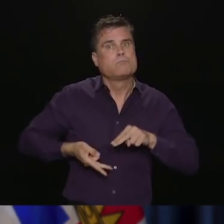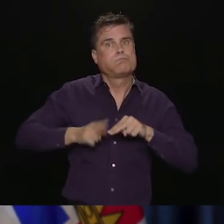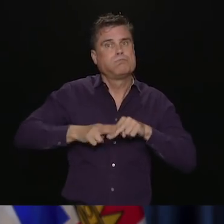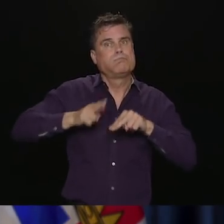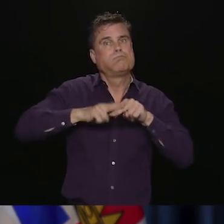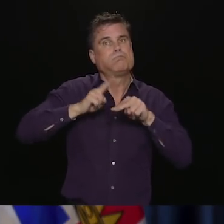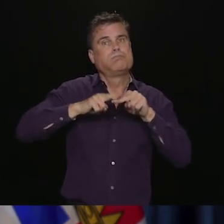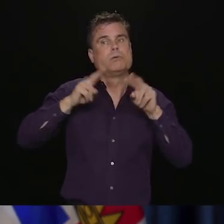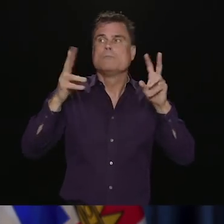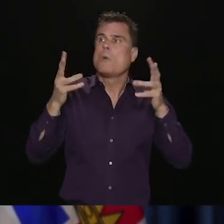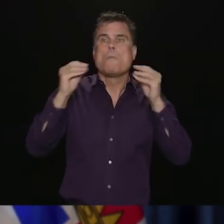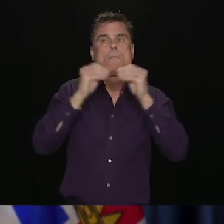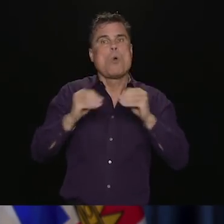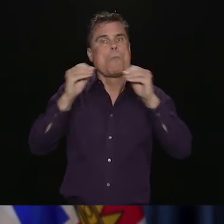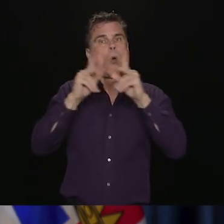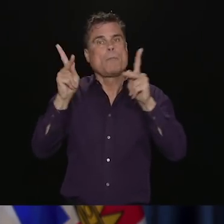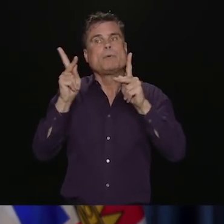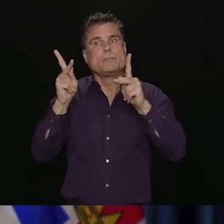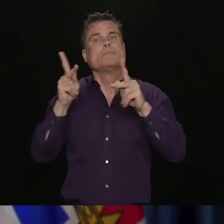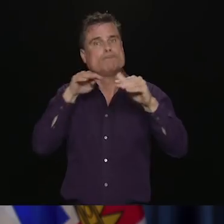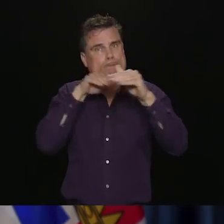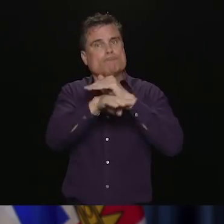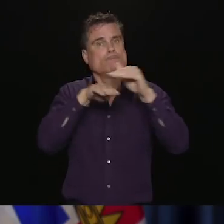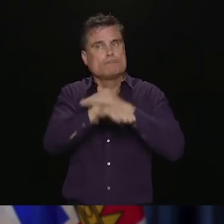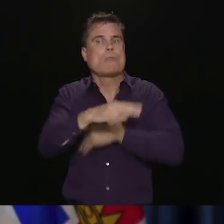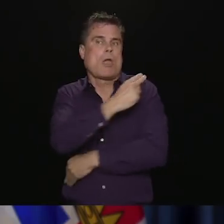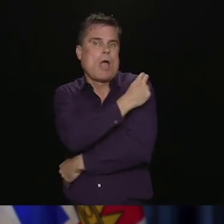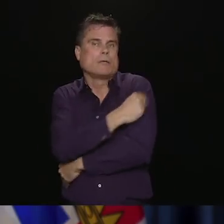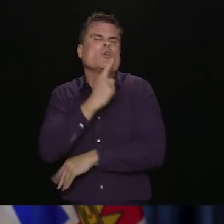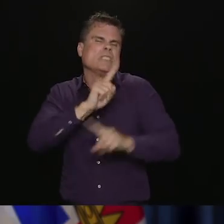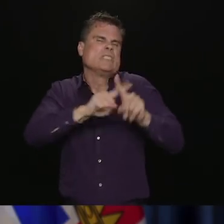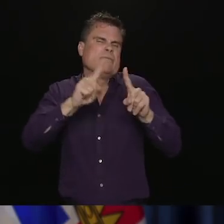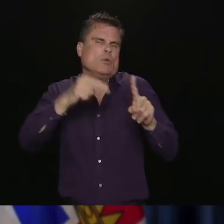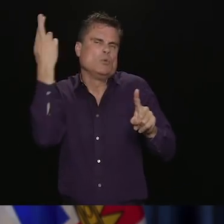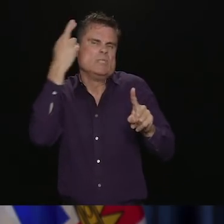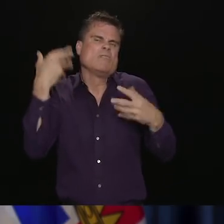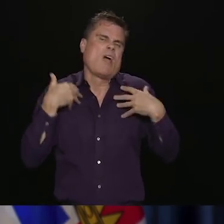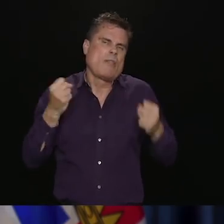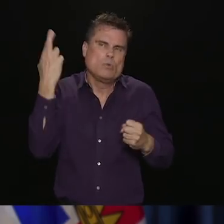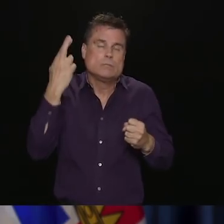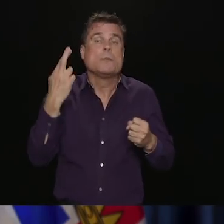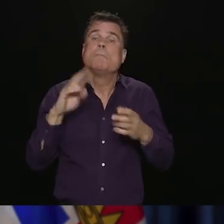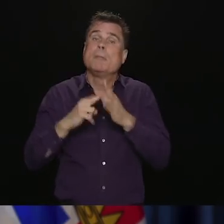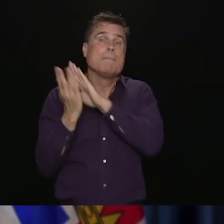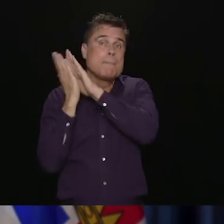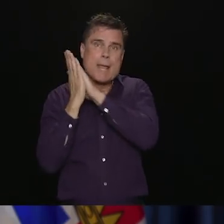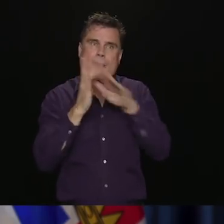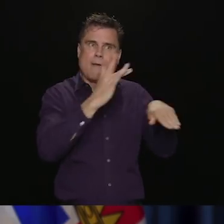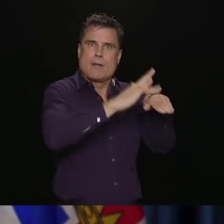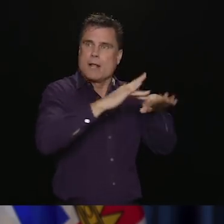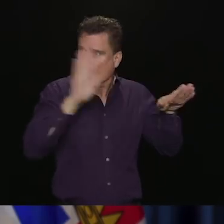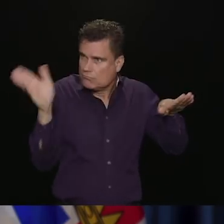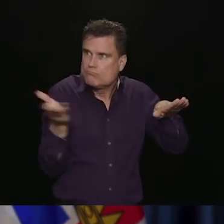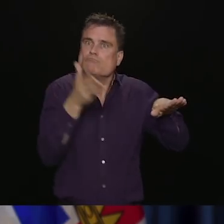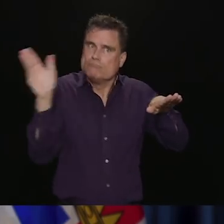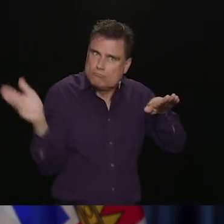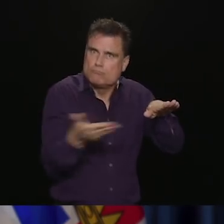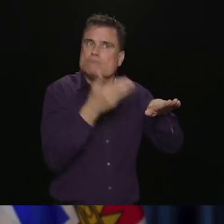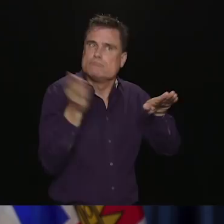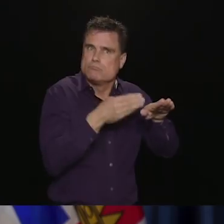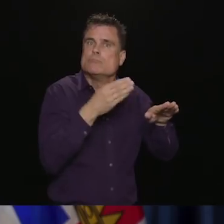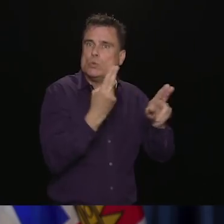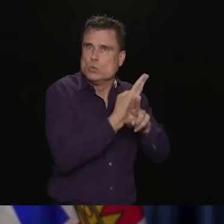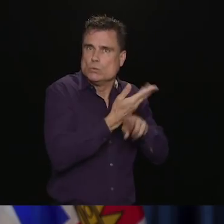rate of the occupancy rate of hospitals. This is as a result of the many surgeries that have started over the last number of weeks. As